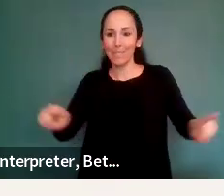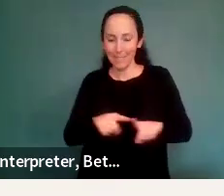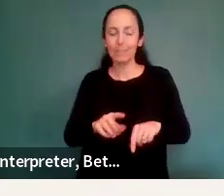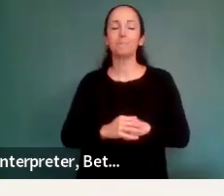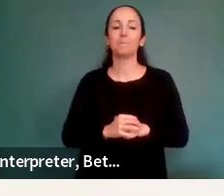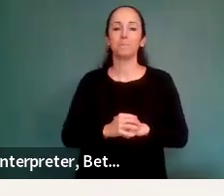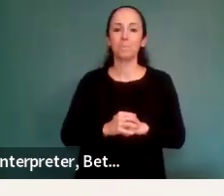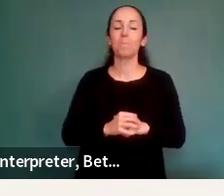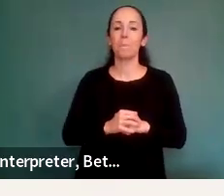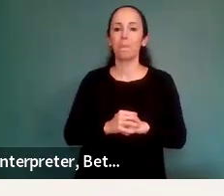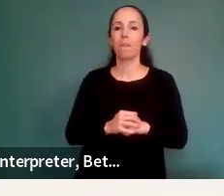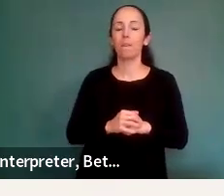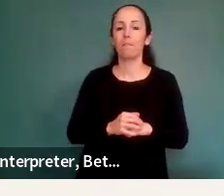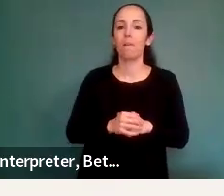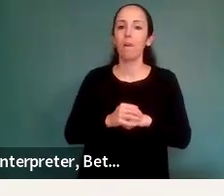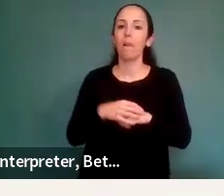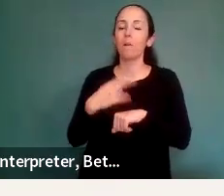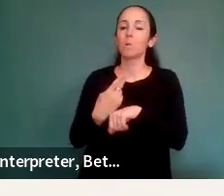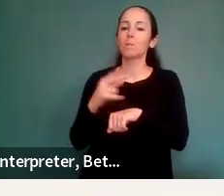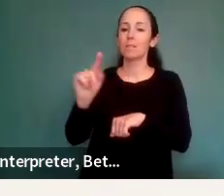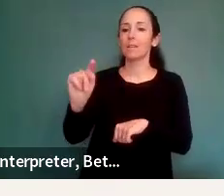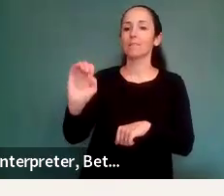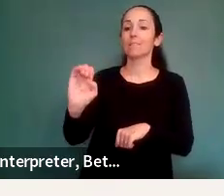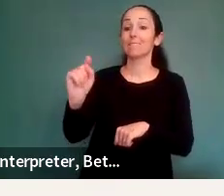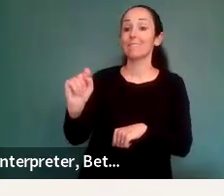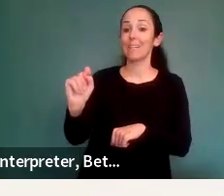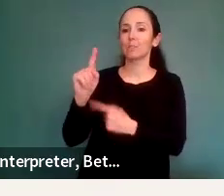using text to speech.